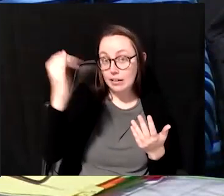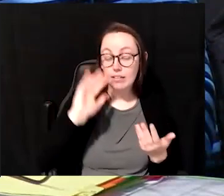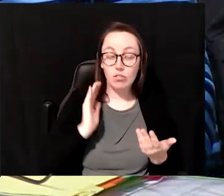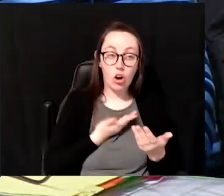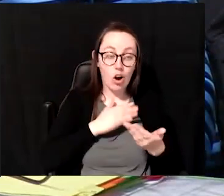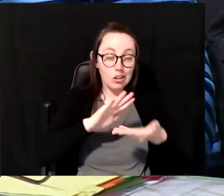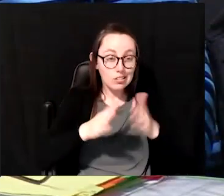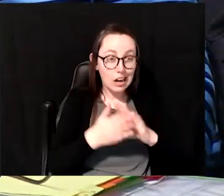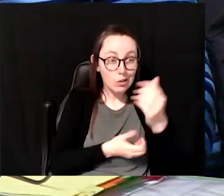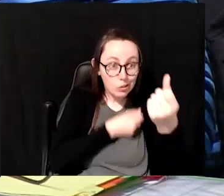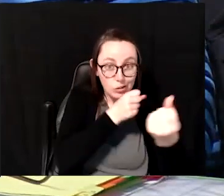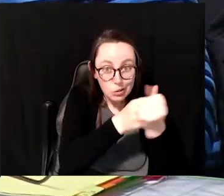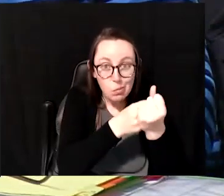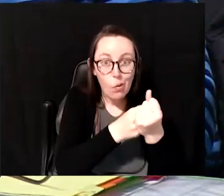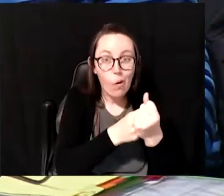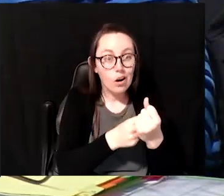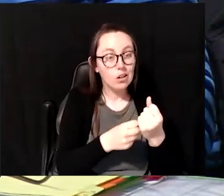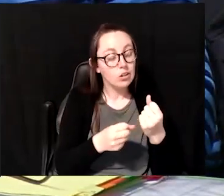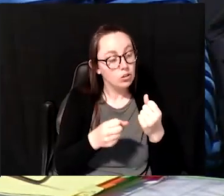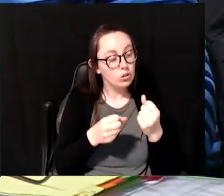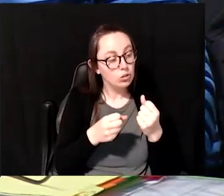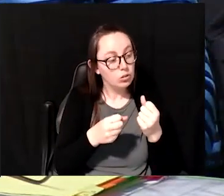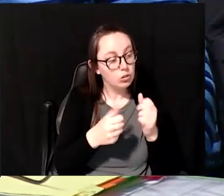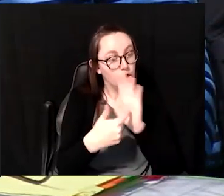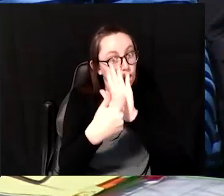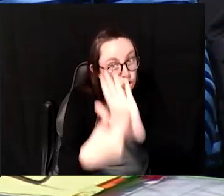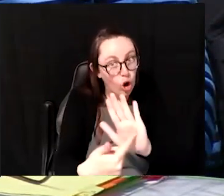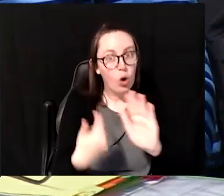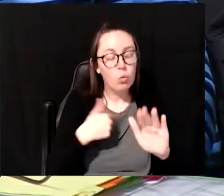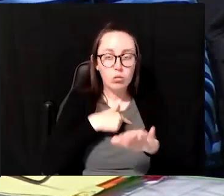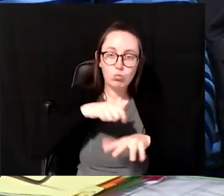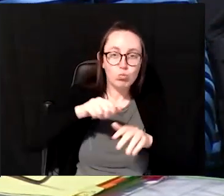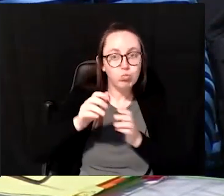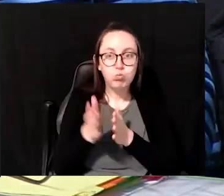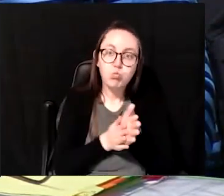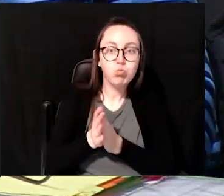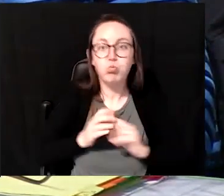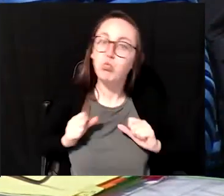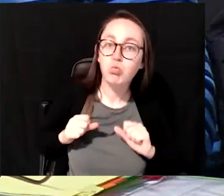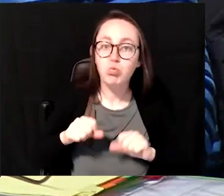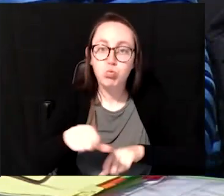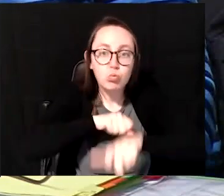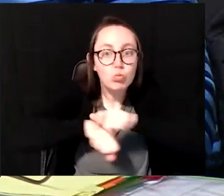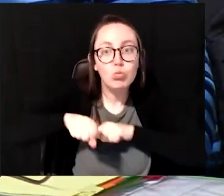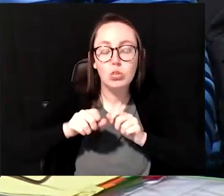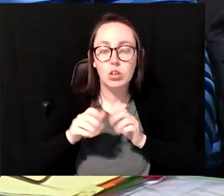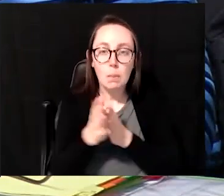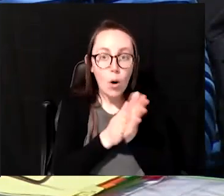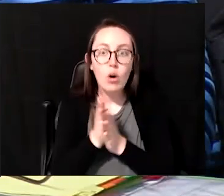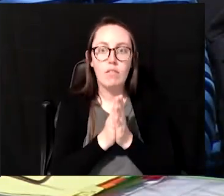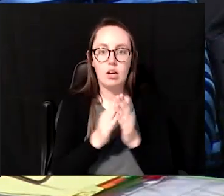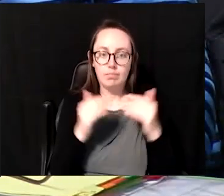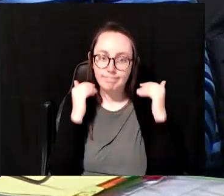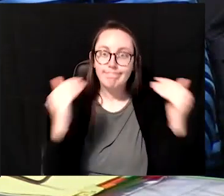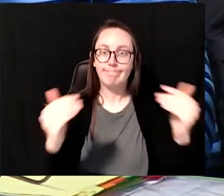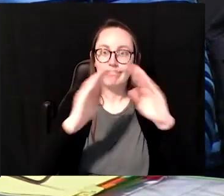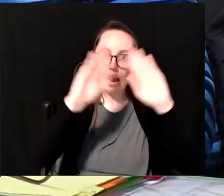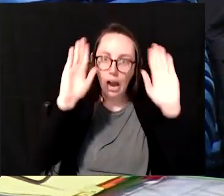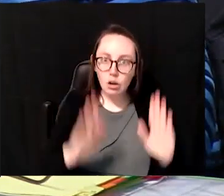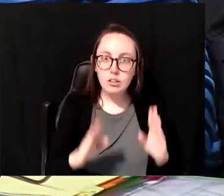that we have a little skin in the game to helping us move towards some Housing Solutions because we need